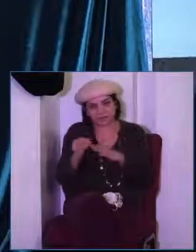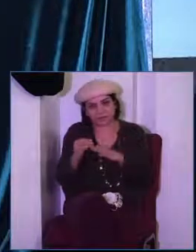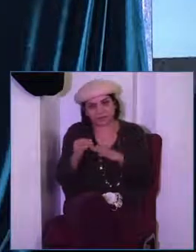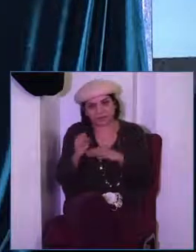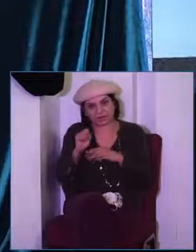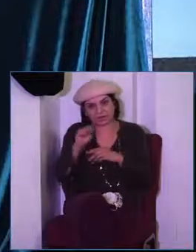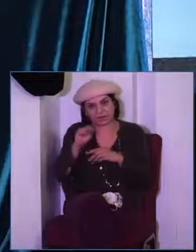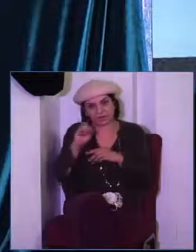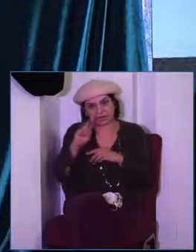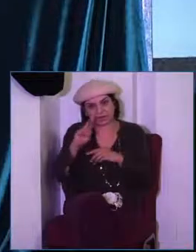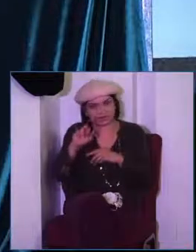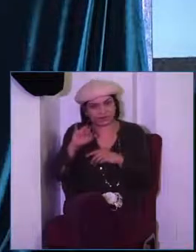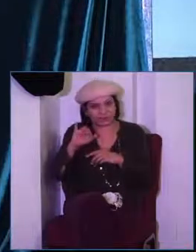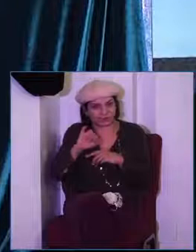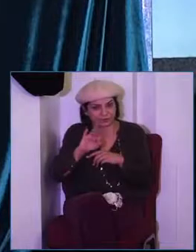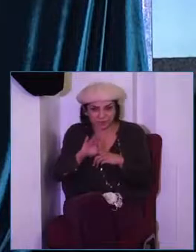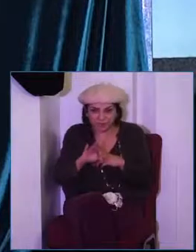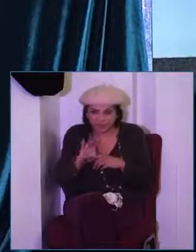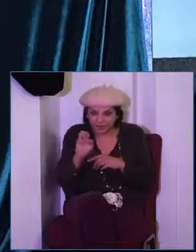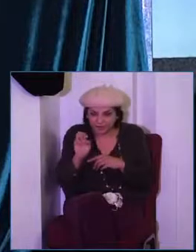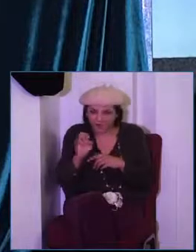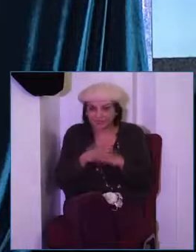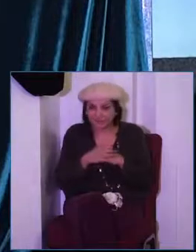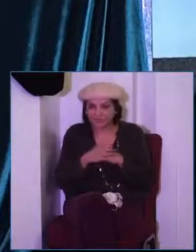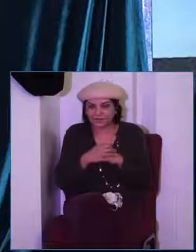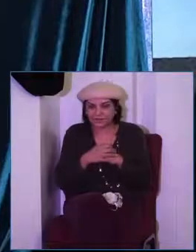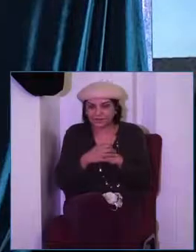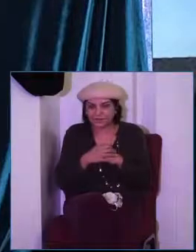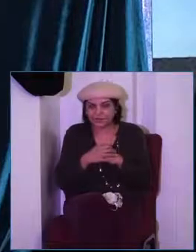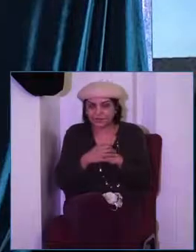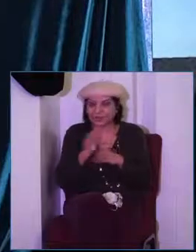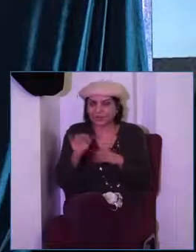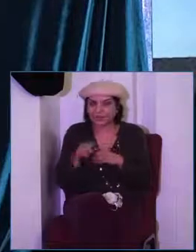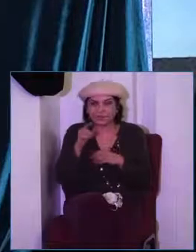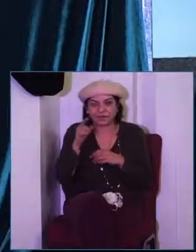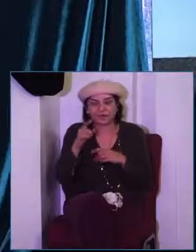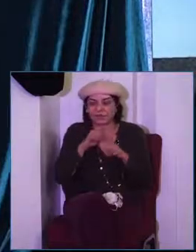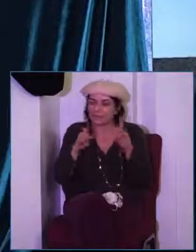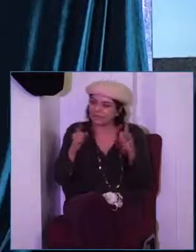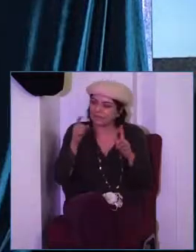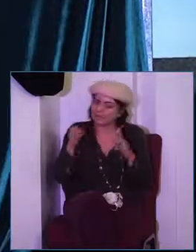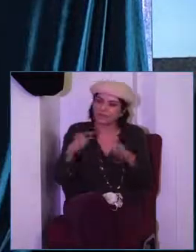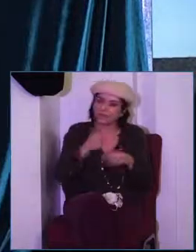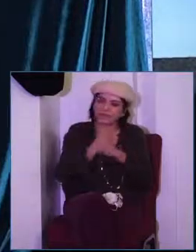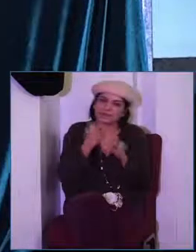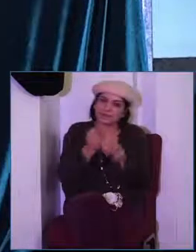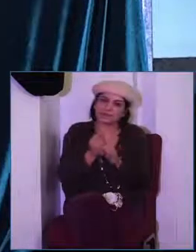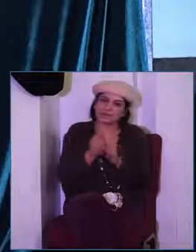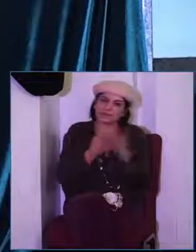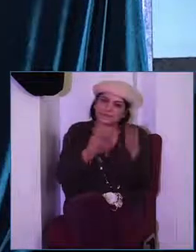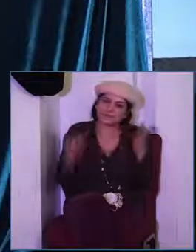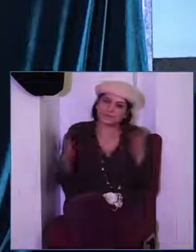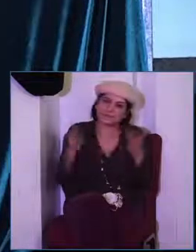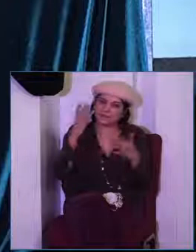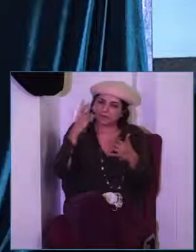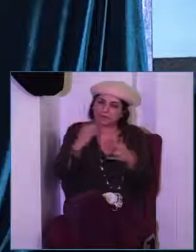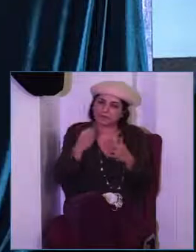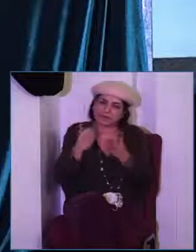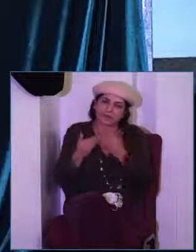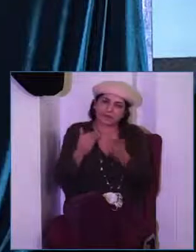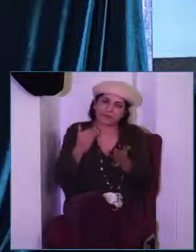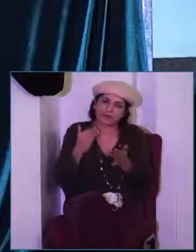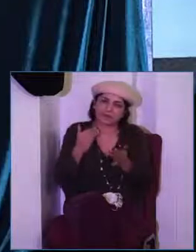my brokenness and my strife. But you made something beautiful anyway out of my life. You made something. God, you did